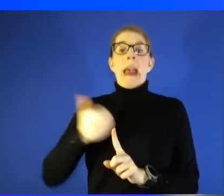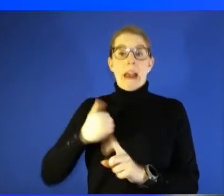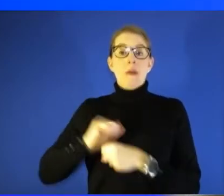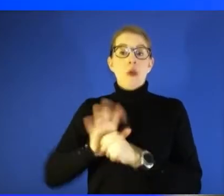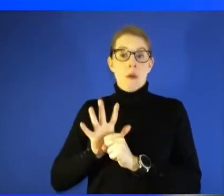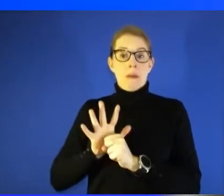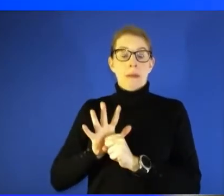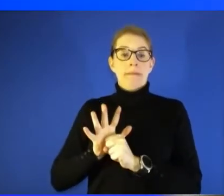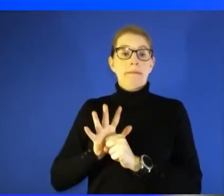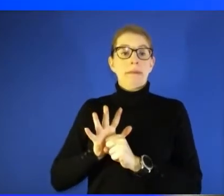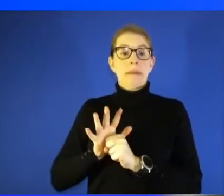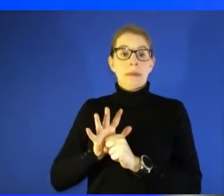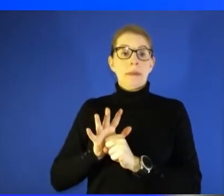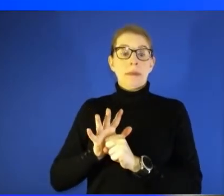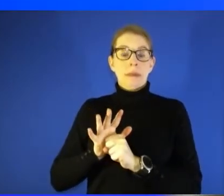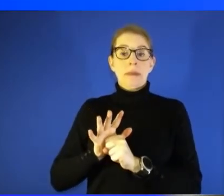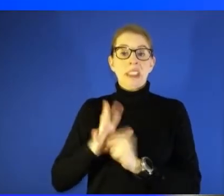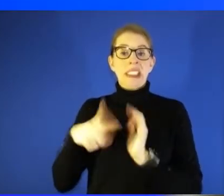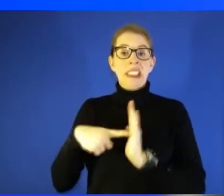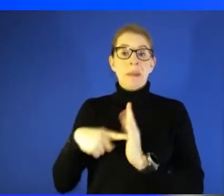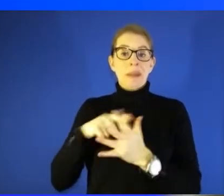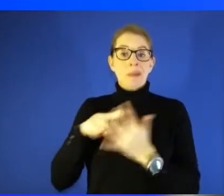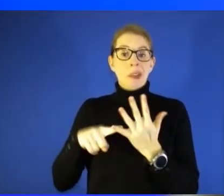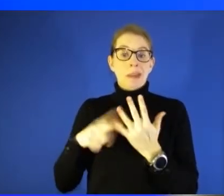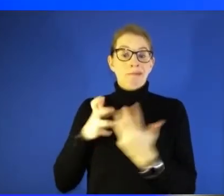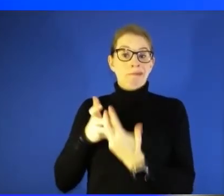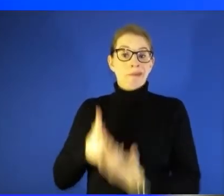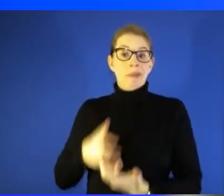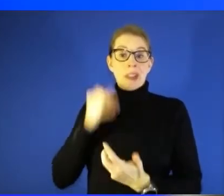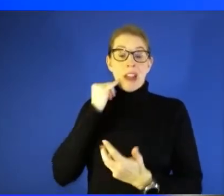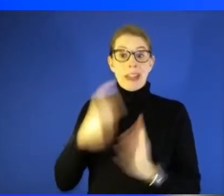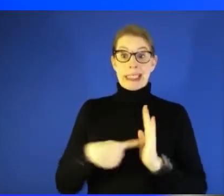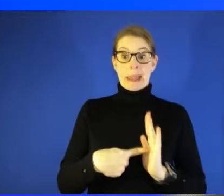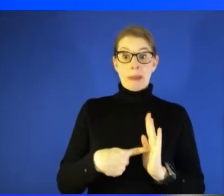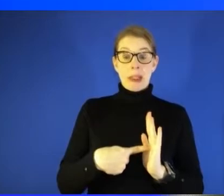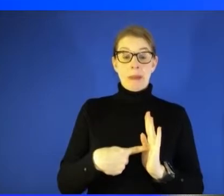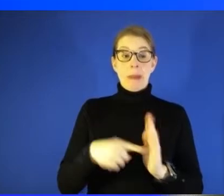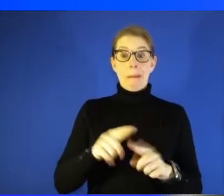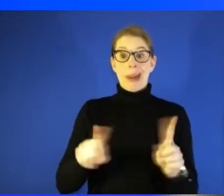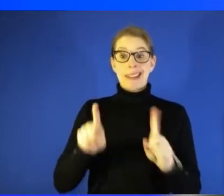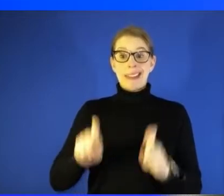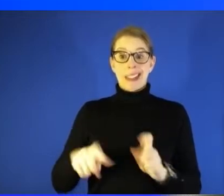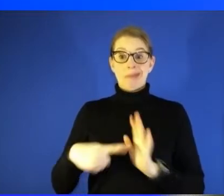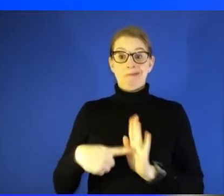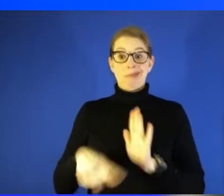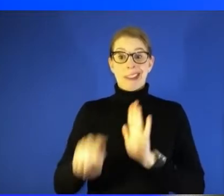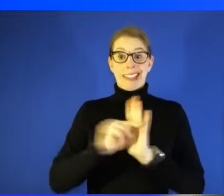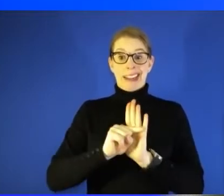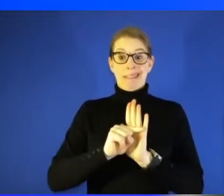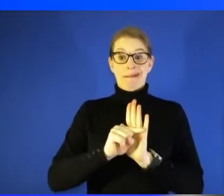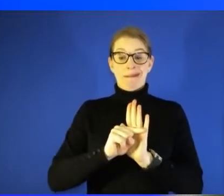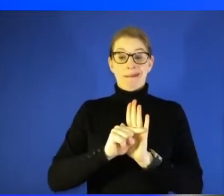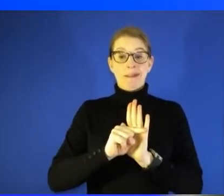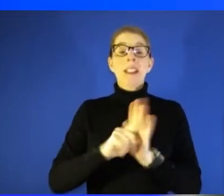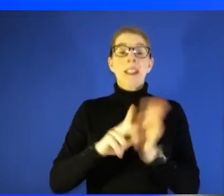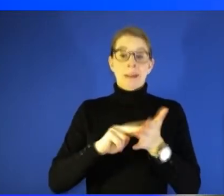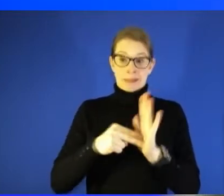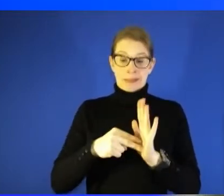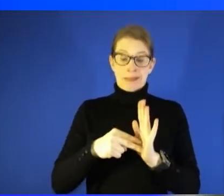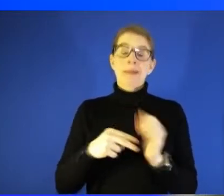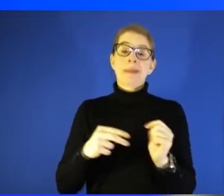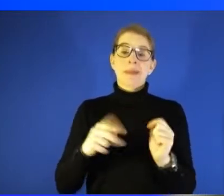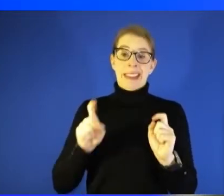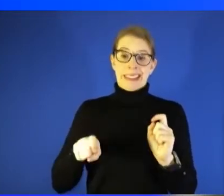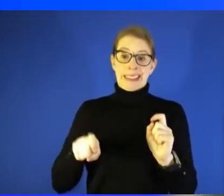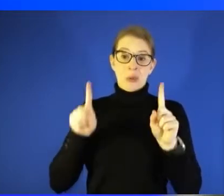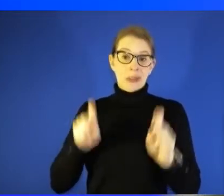particularly in the setting of symptoms. But if you have symptoms and that test is negative, then you probably need to test again in a